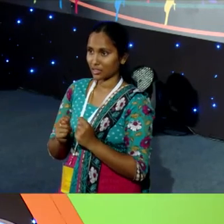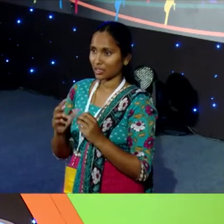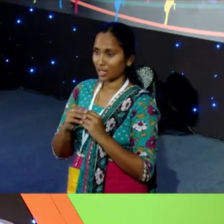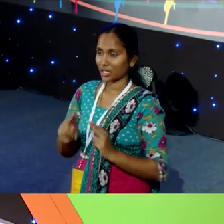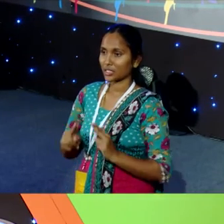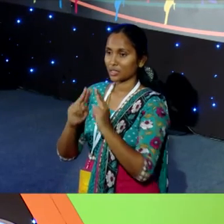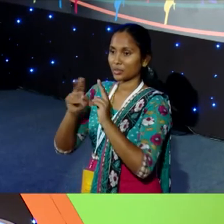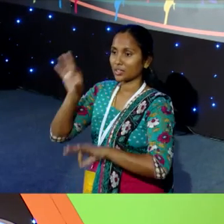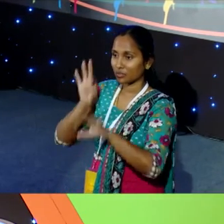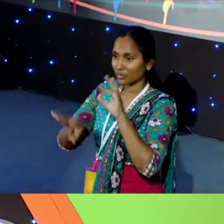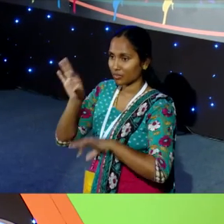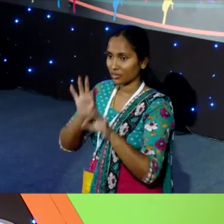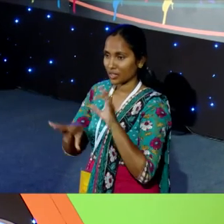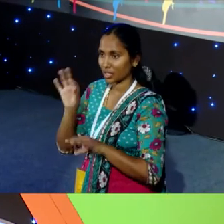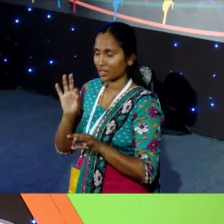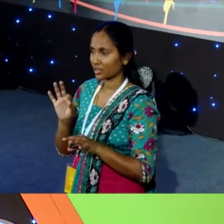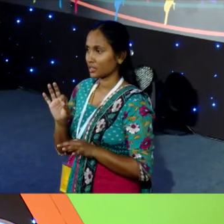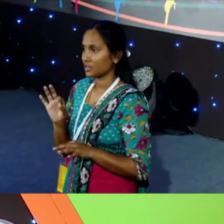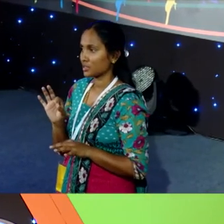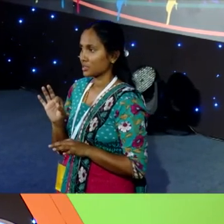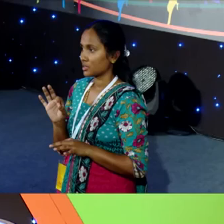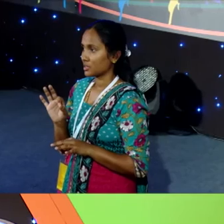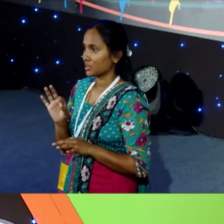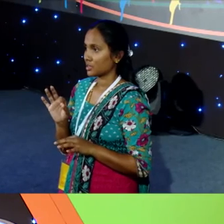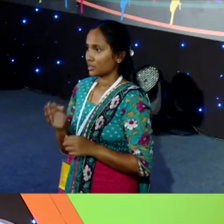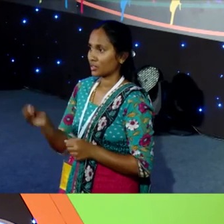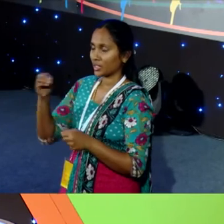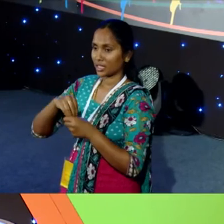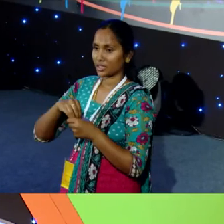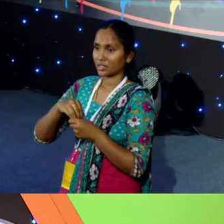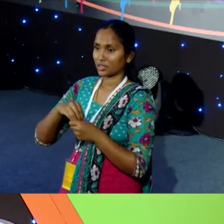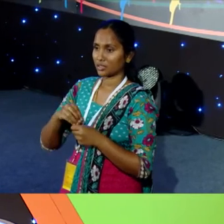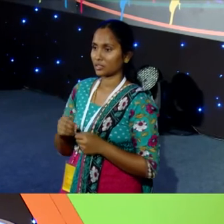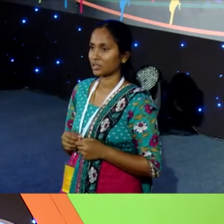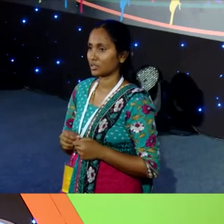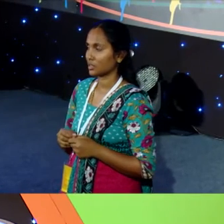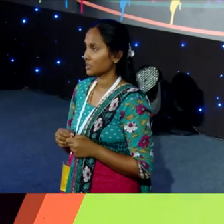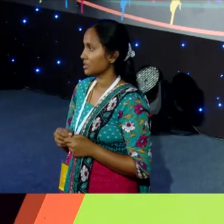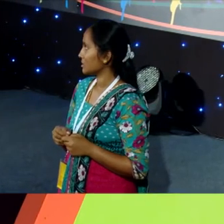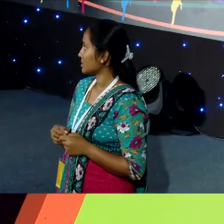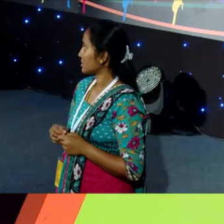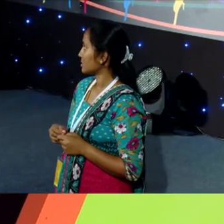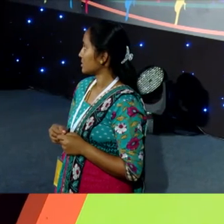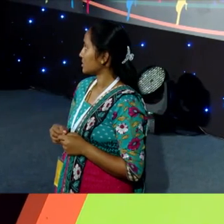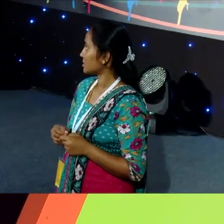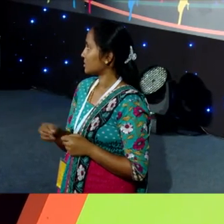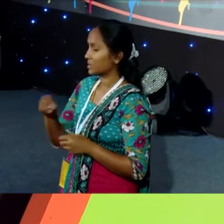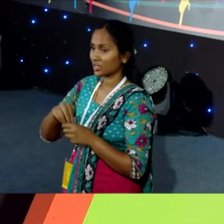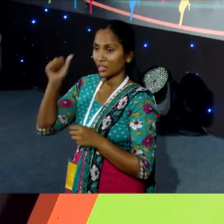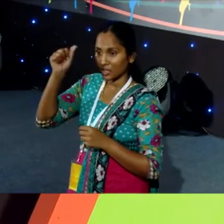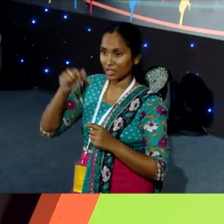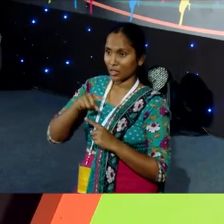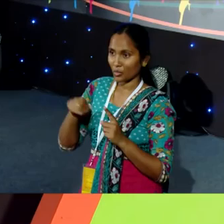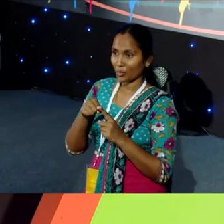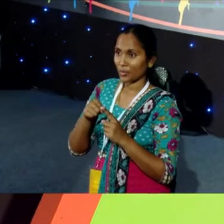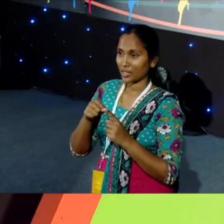special kind of finding to find you to be extra perception. That extra perception of being psychic